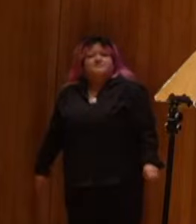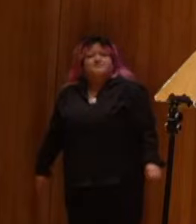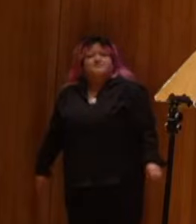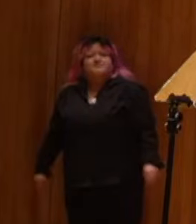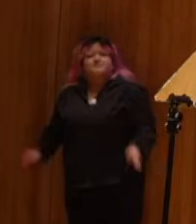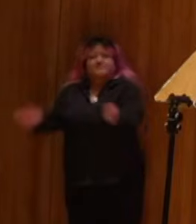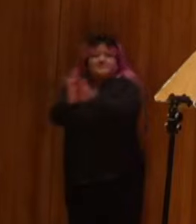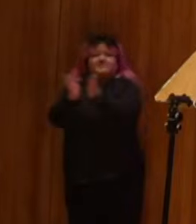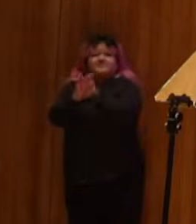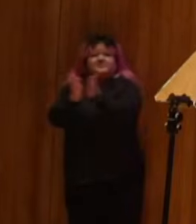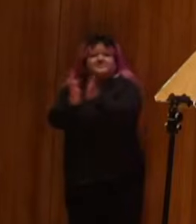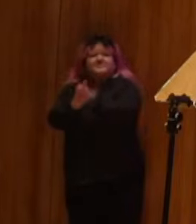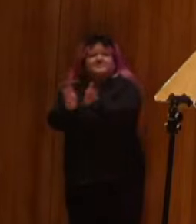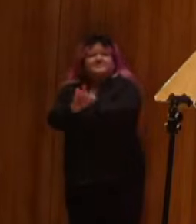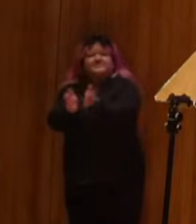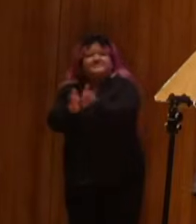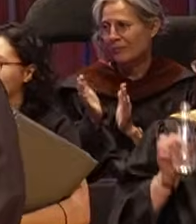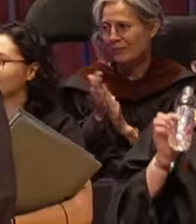Elena Lurie.